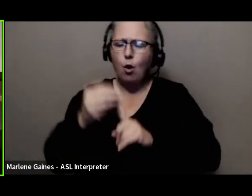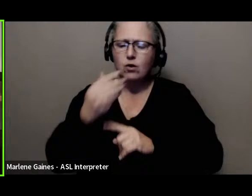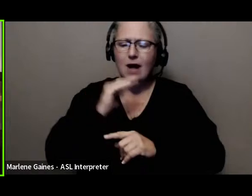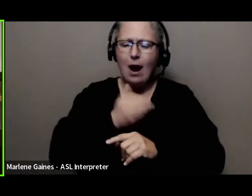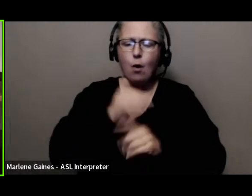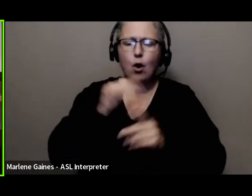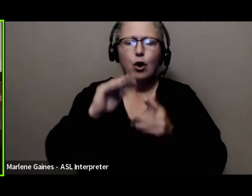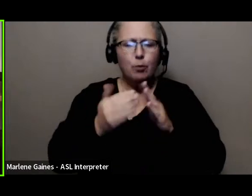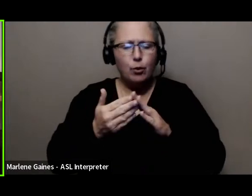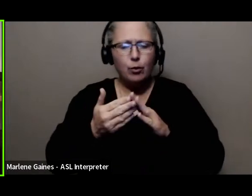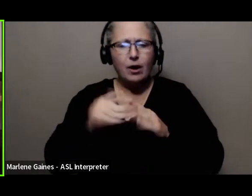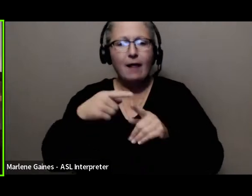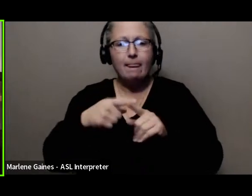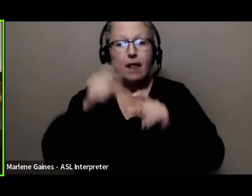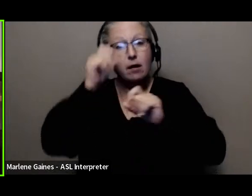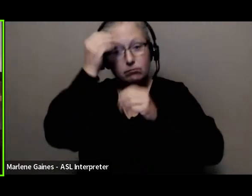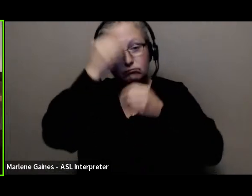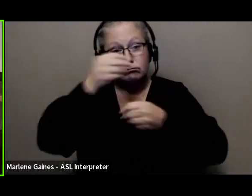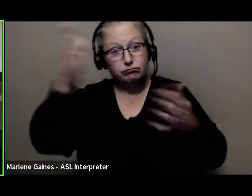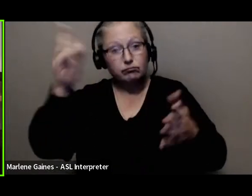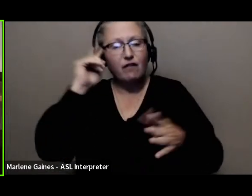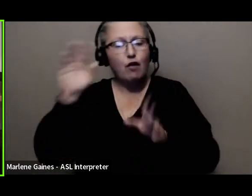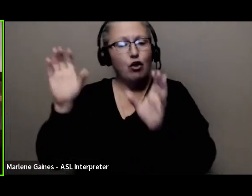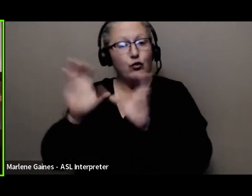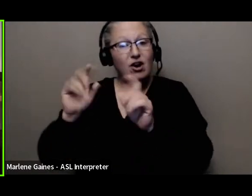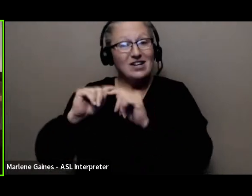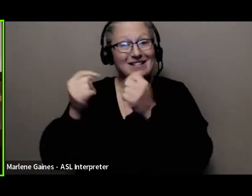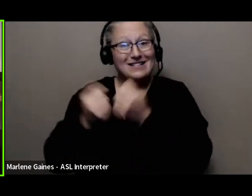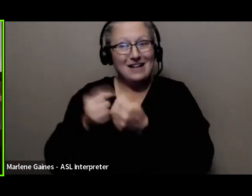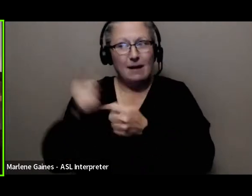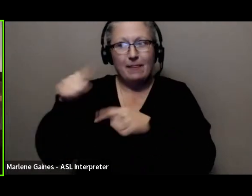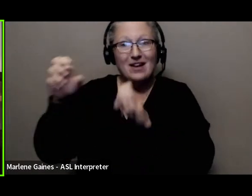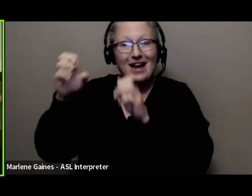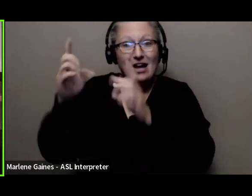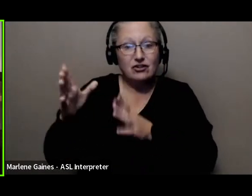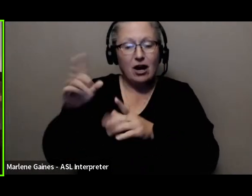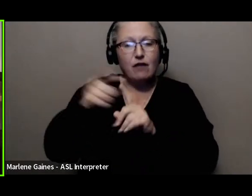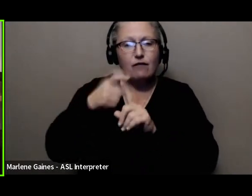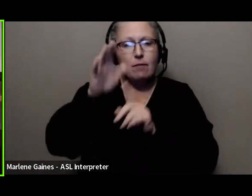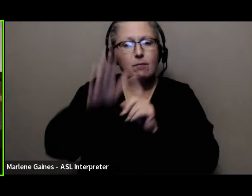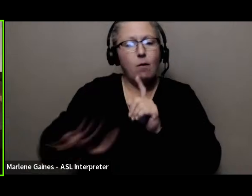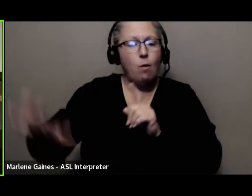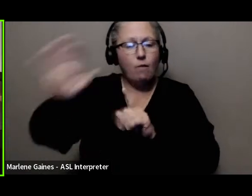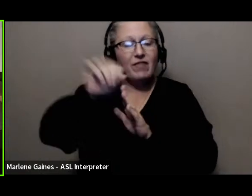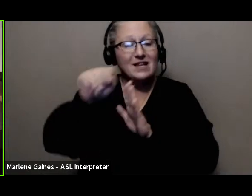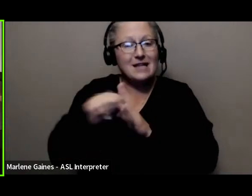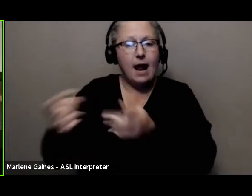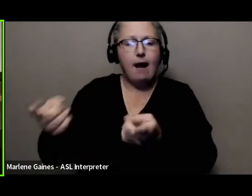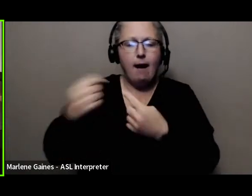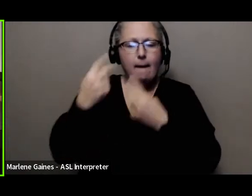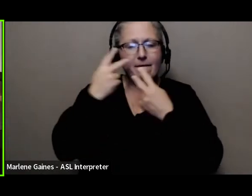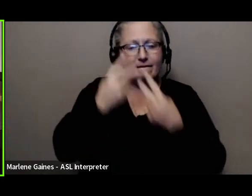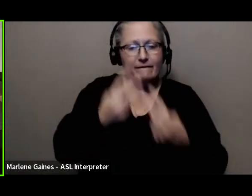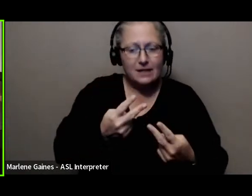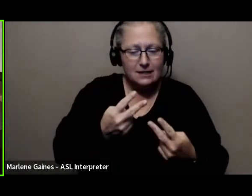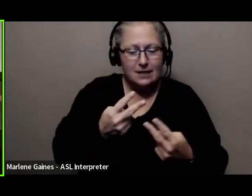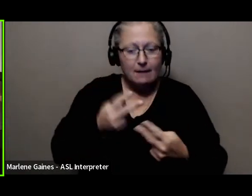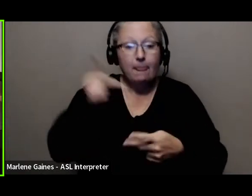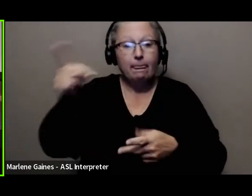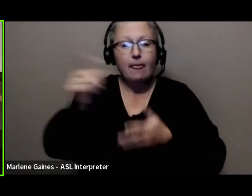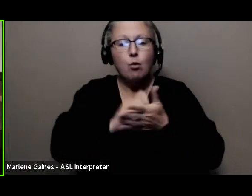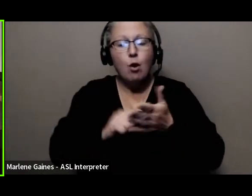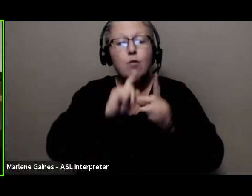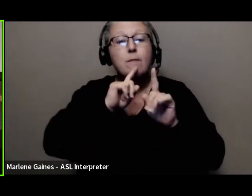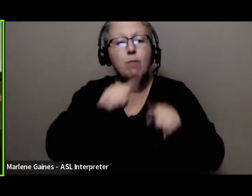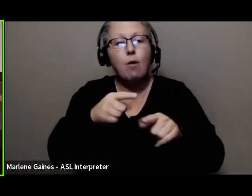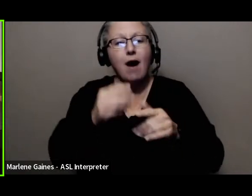community. And we put that out there for this accreditation team. These are educators from across the state that come and visit, and they write a report